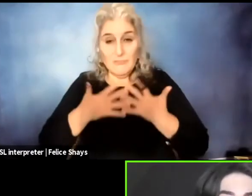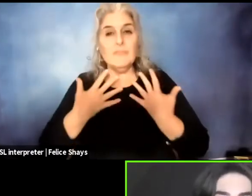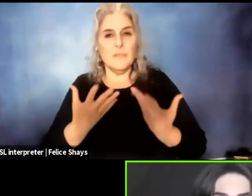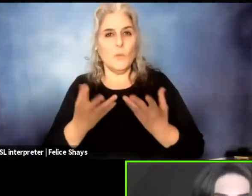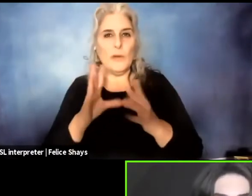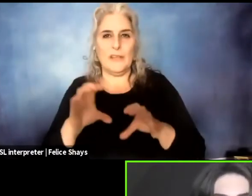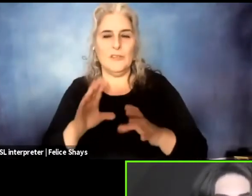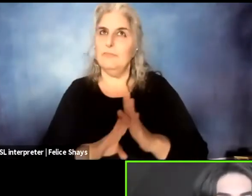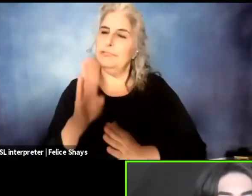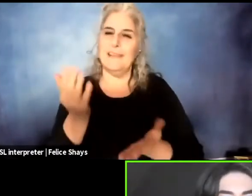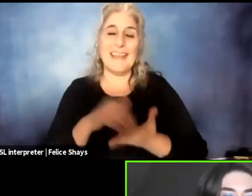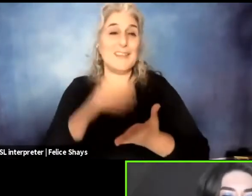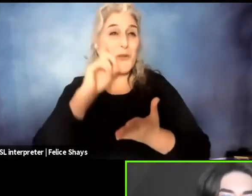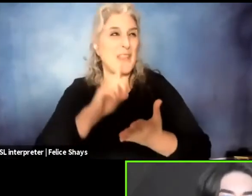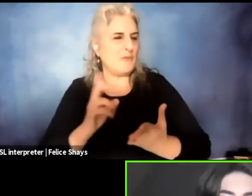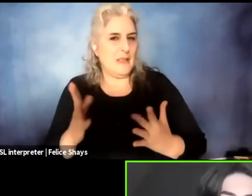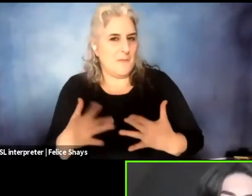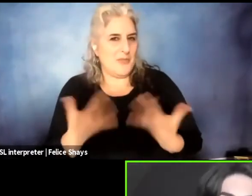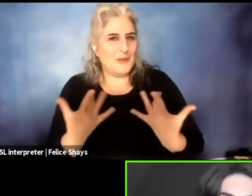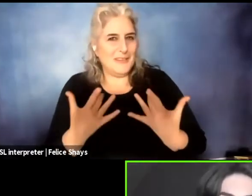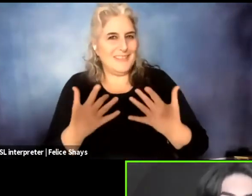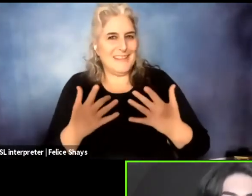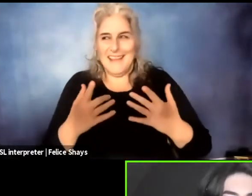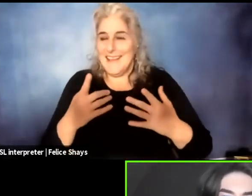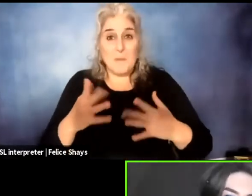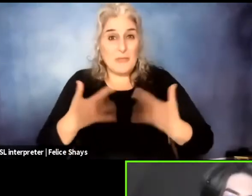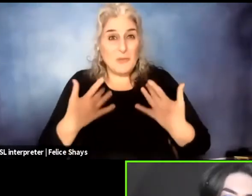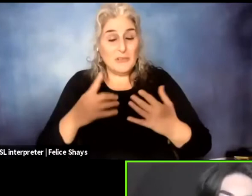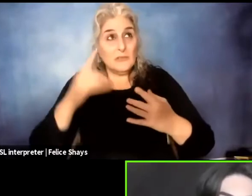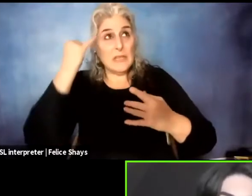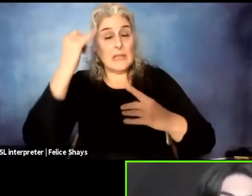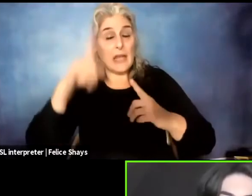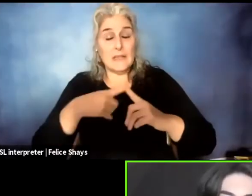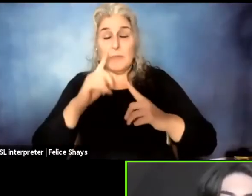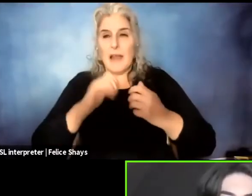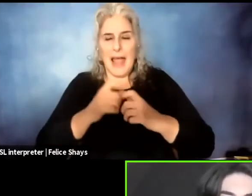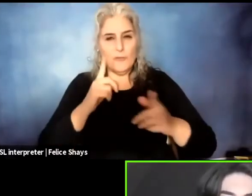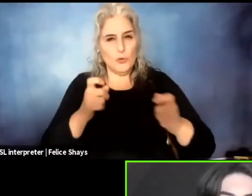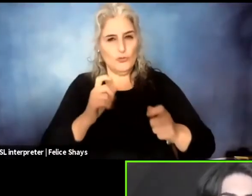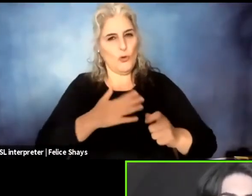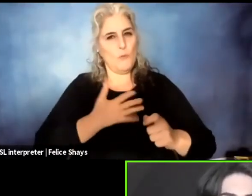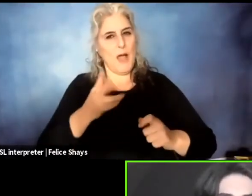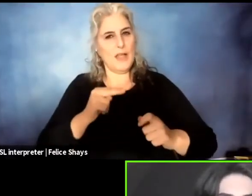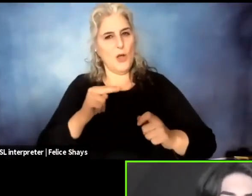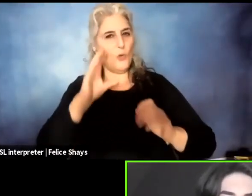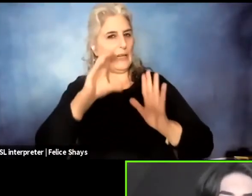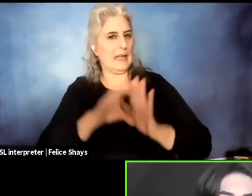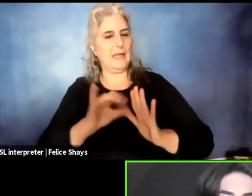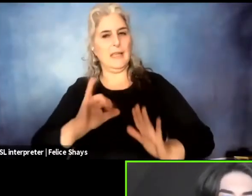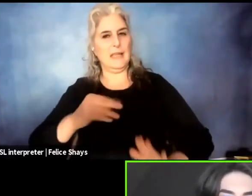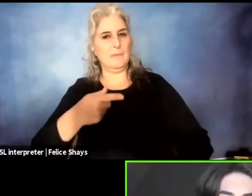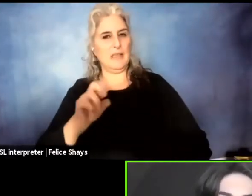I'm so excited about the idea of being able to control my image, you know, to have some autonomy over that, especially since the pandemic,